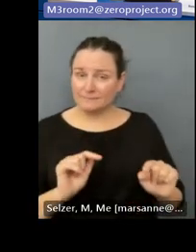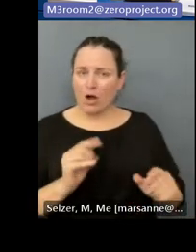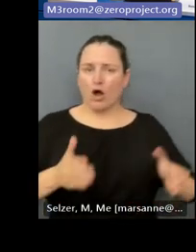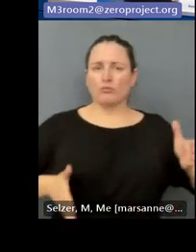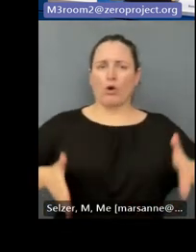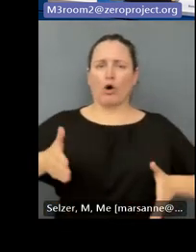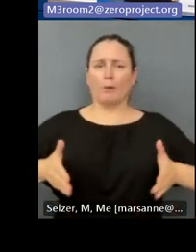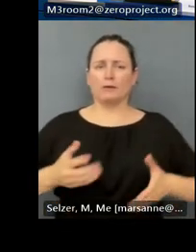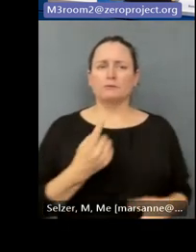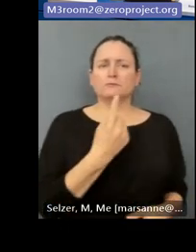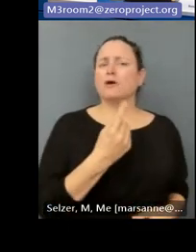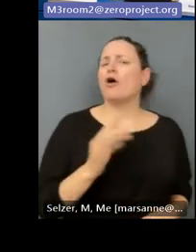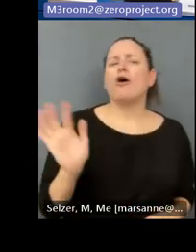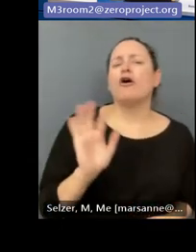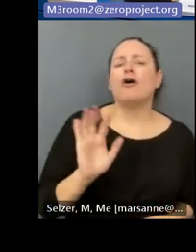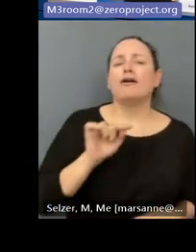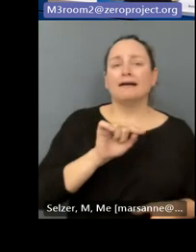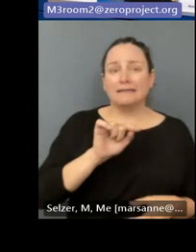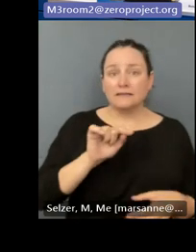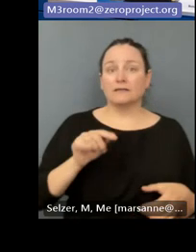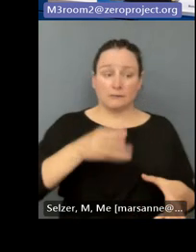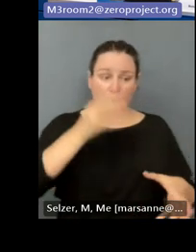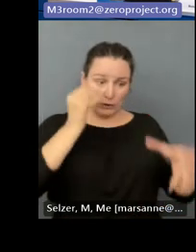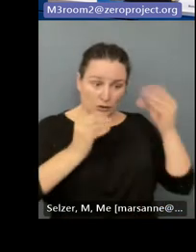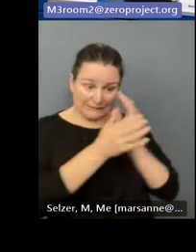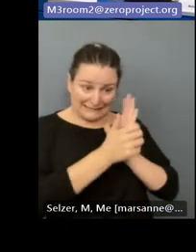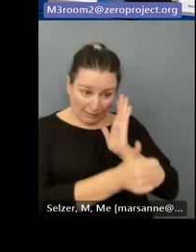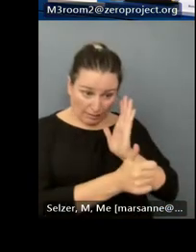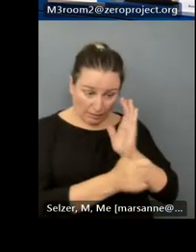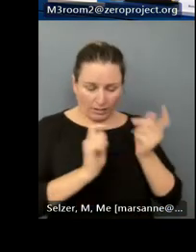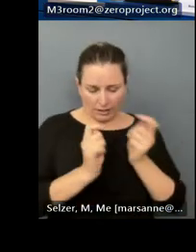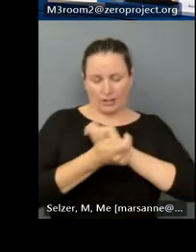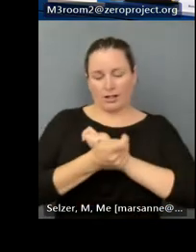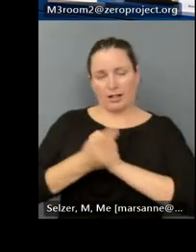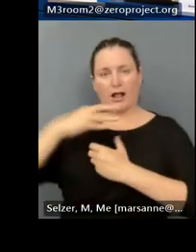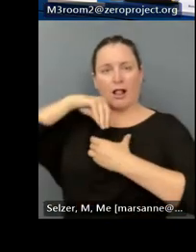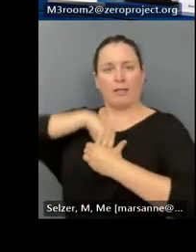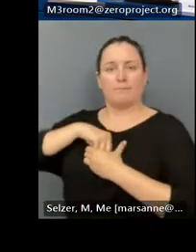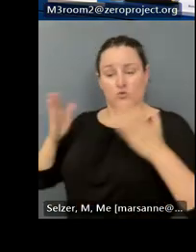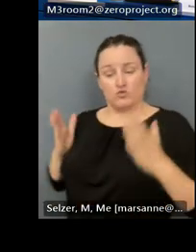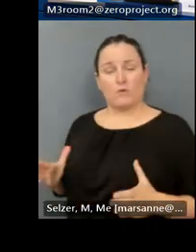possibilities future. We build better human beings.